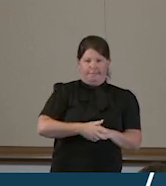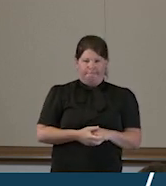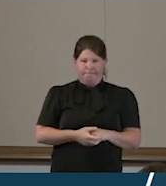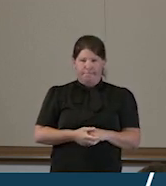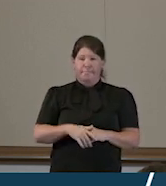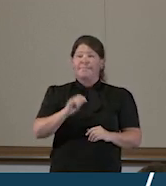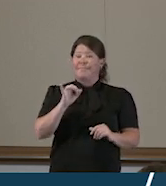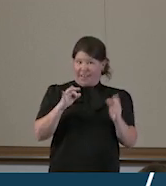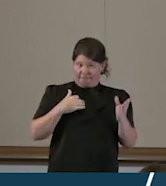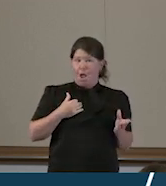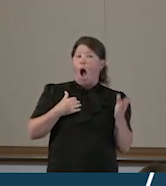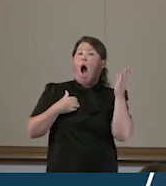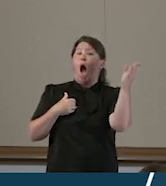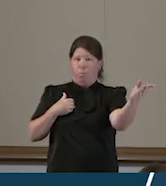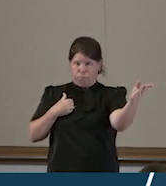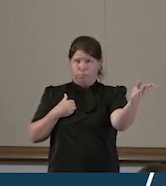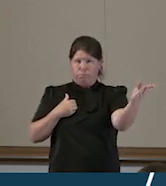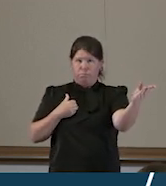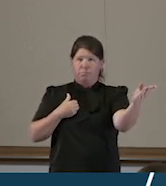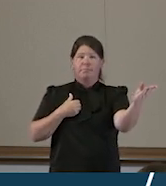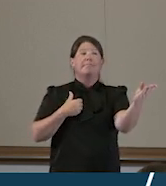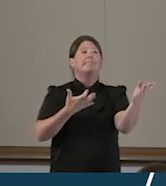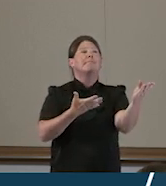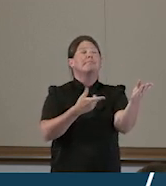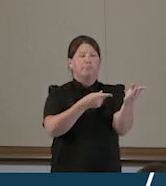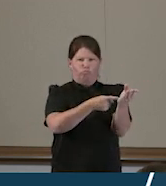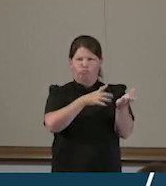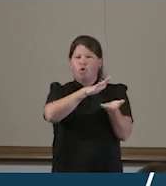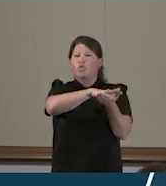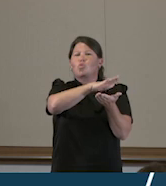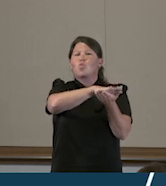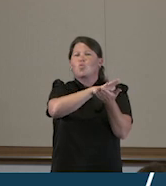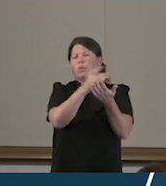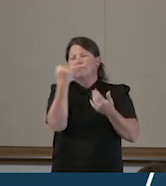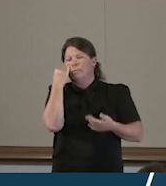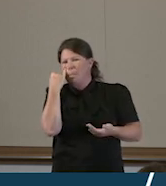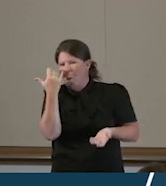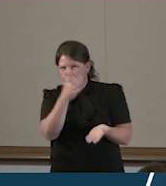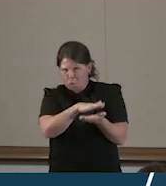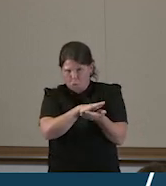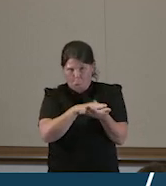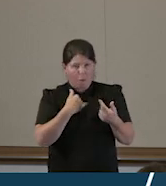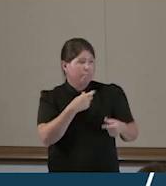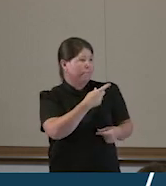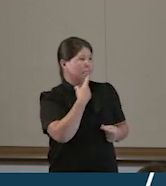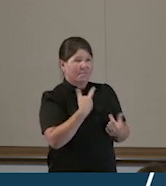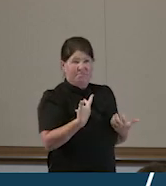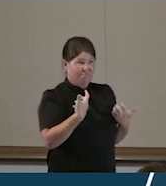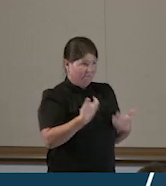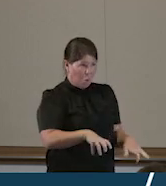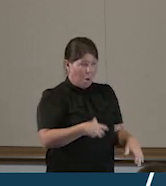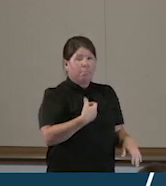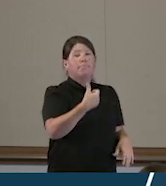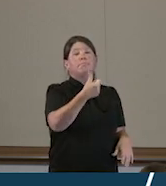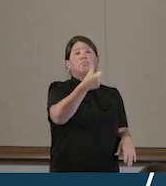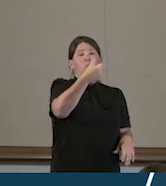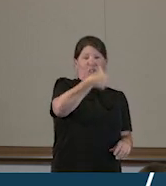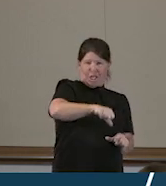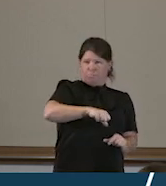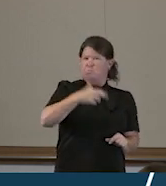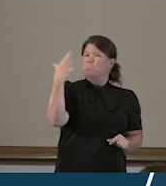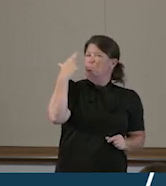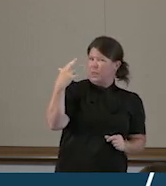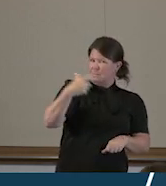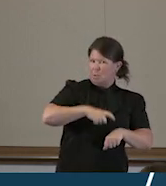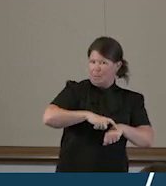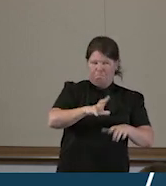place my SDM agreement on file with the school district, and the school district says, I don't want to honor this, cool, reject it in a reasonable amount of time, we're good to